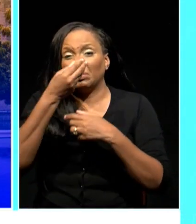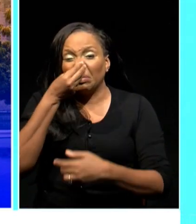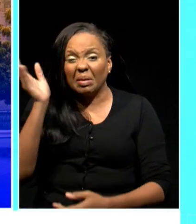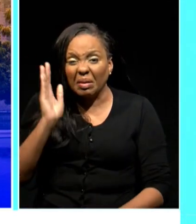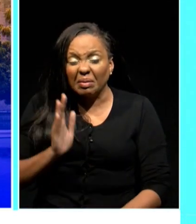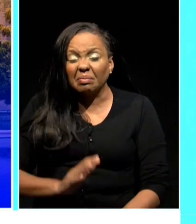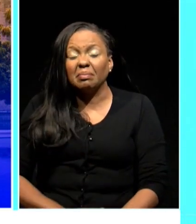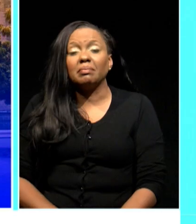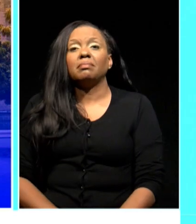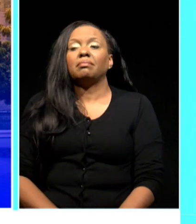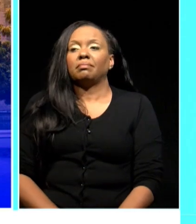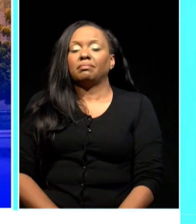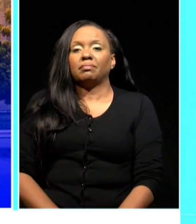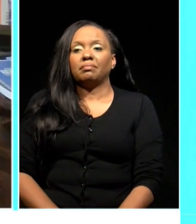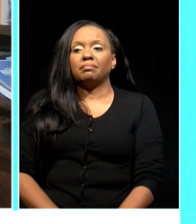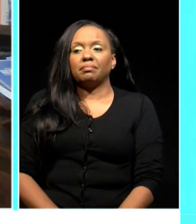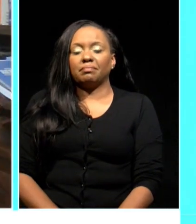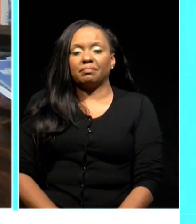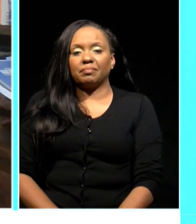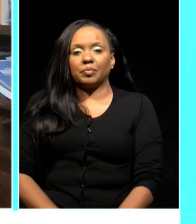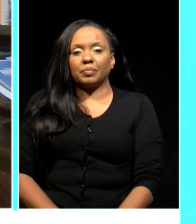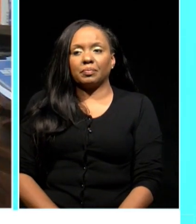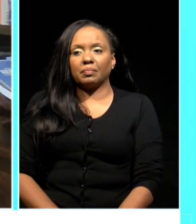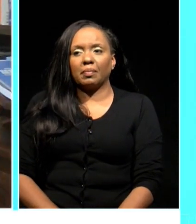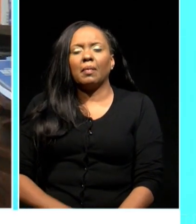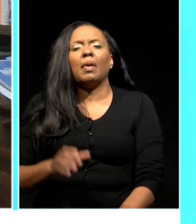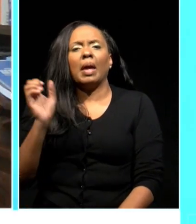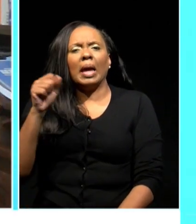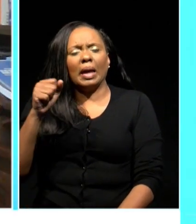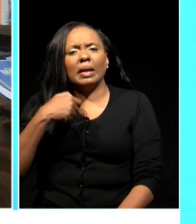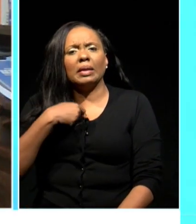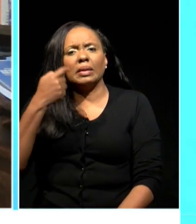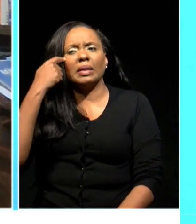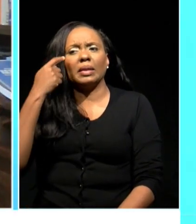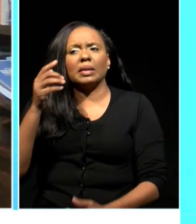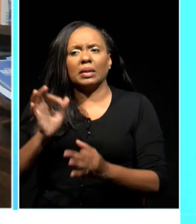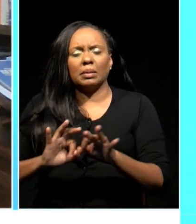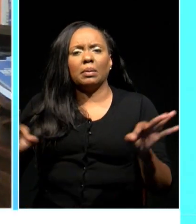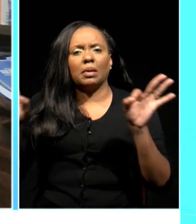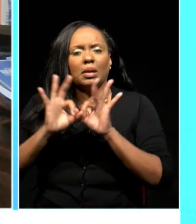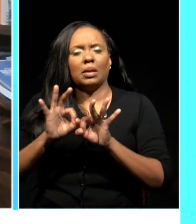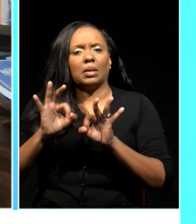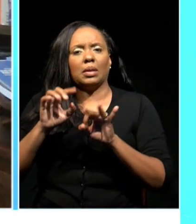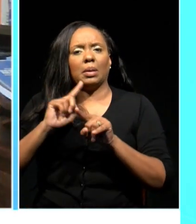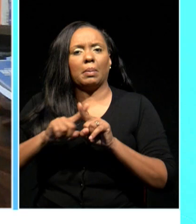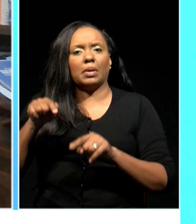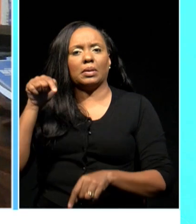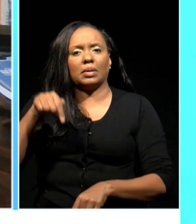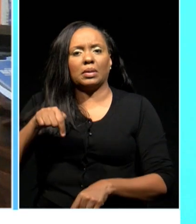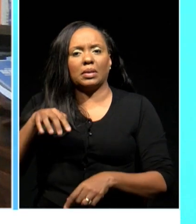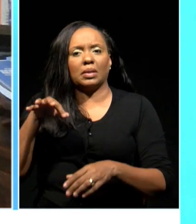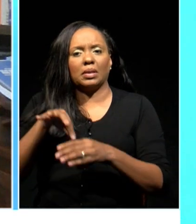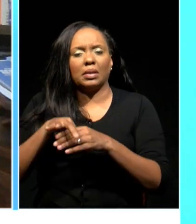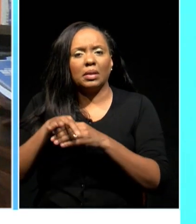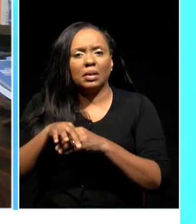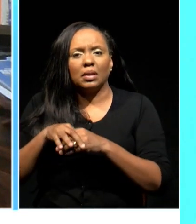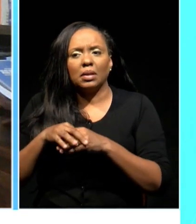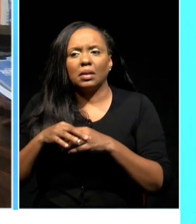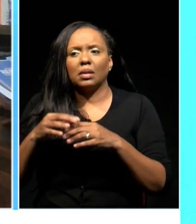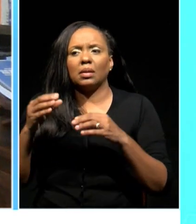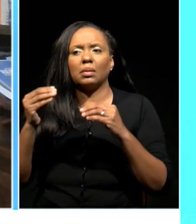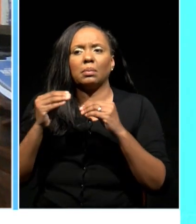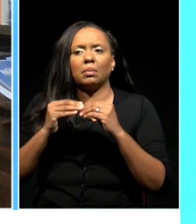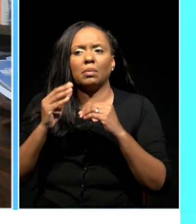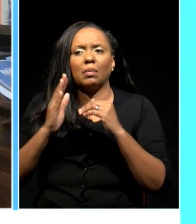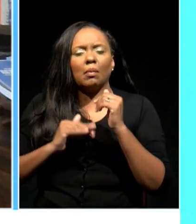That clearly is very important, but I think for me, in terms of this election, there are probably more than just one low light, and